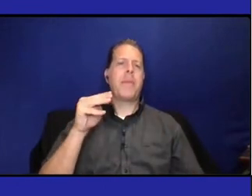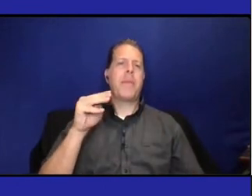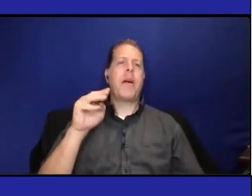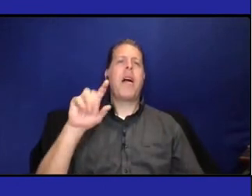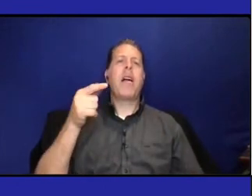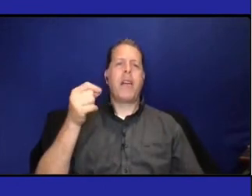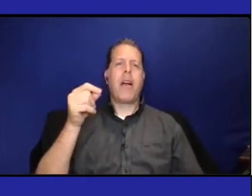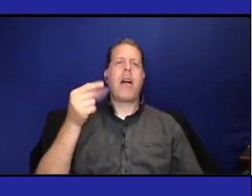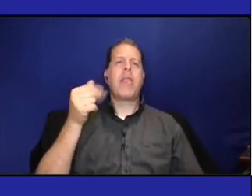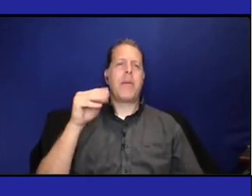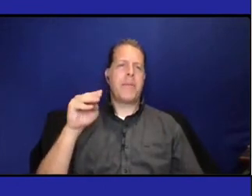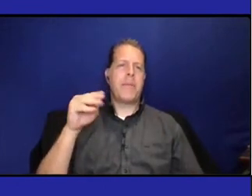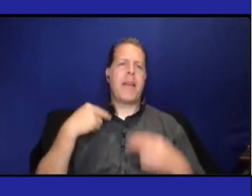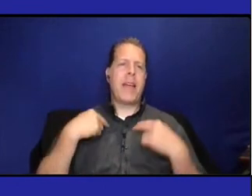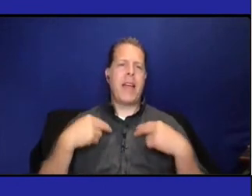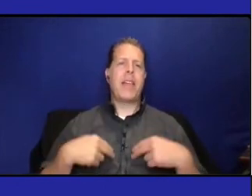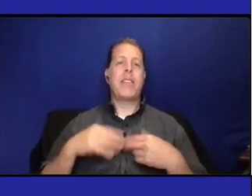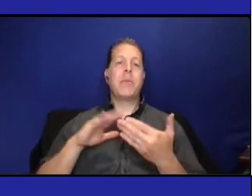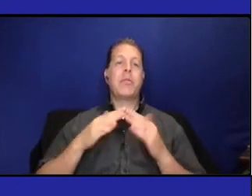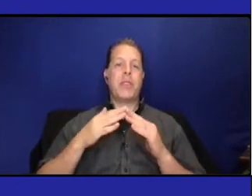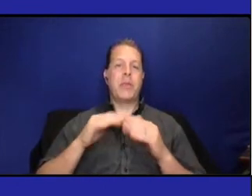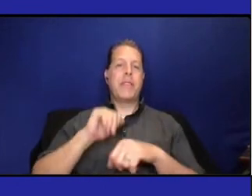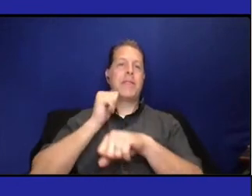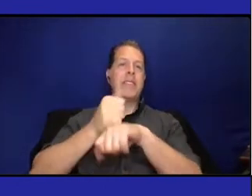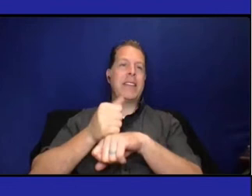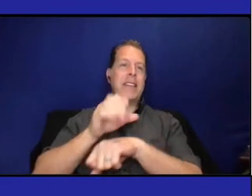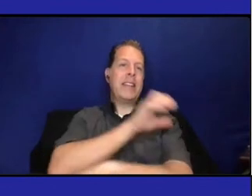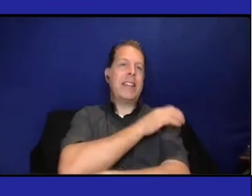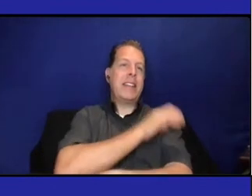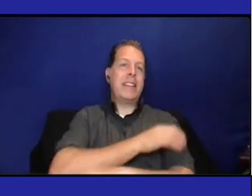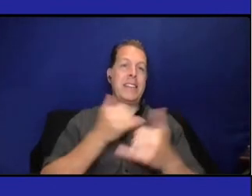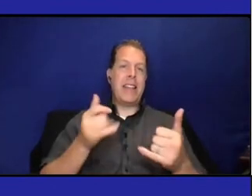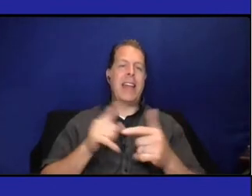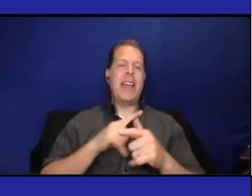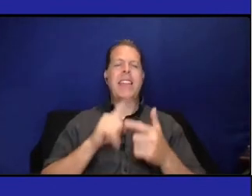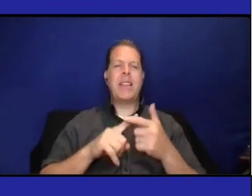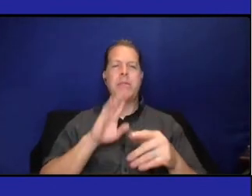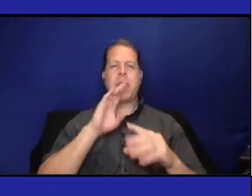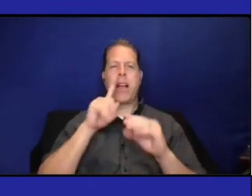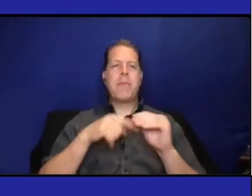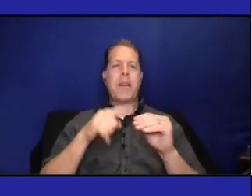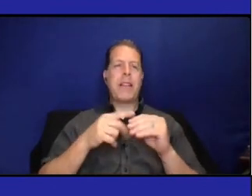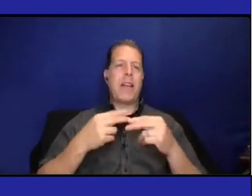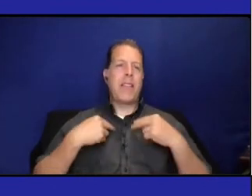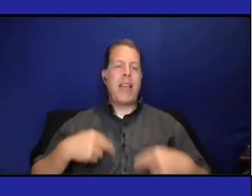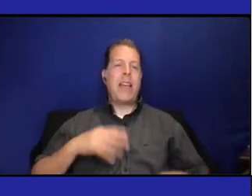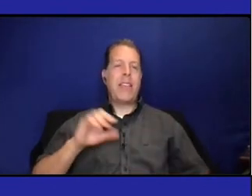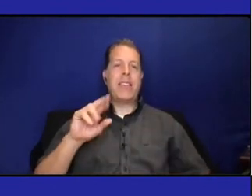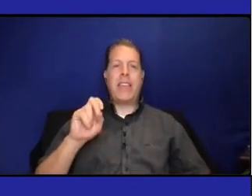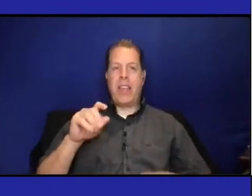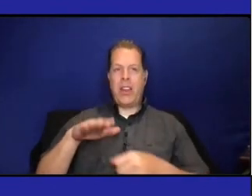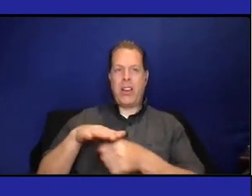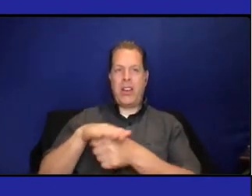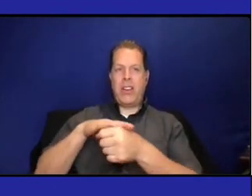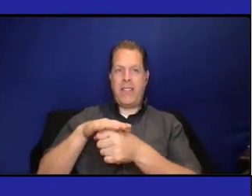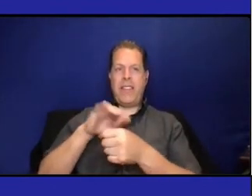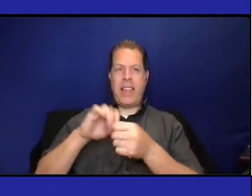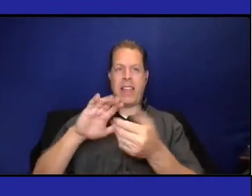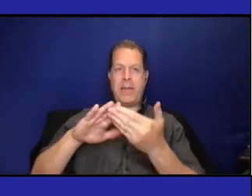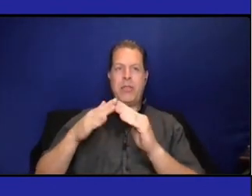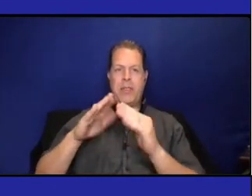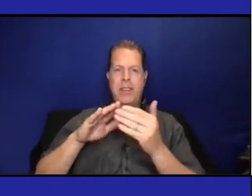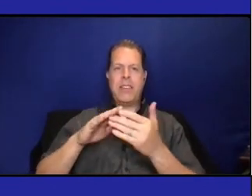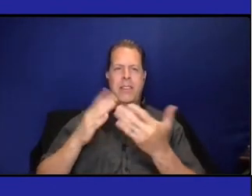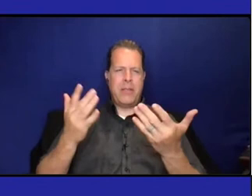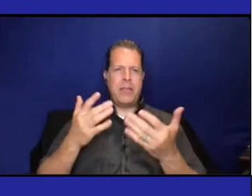the community in particular where we have our clinic today, and then drill down into how the health characteristics of that community have implications for what we want our clinic